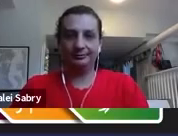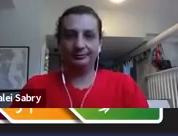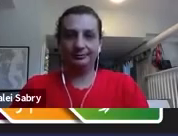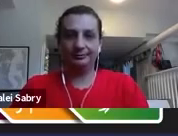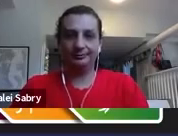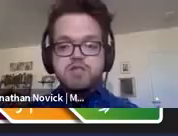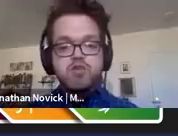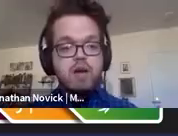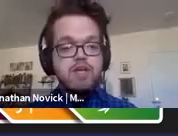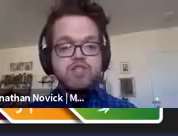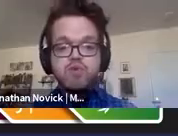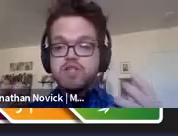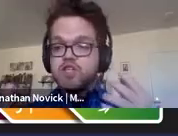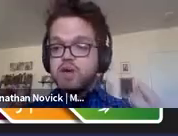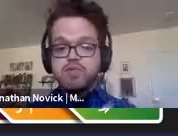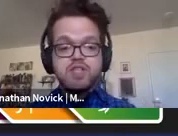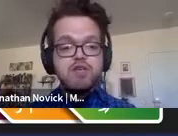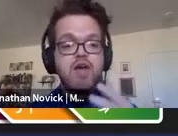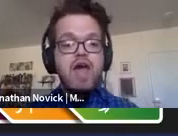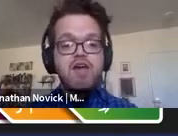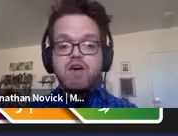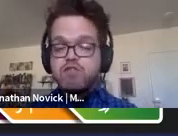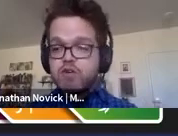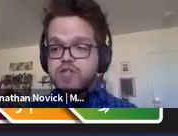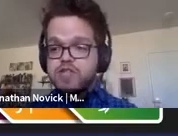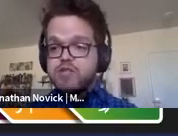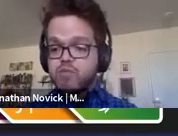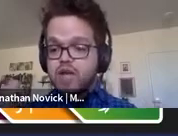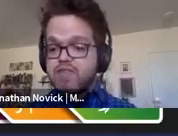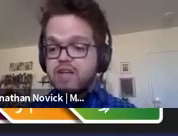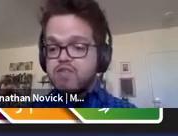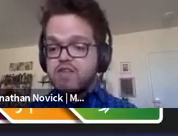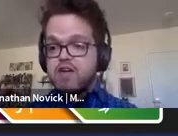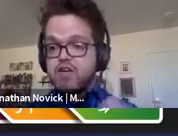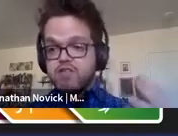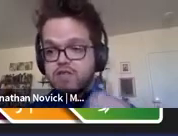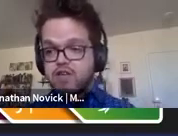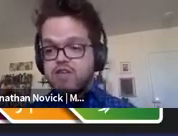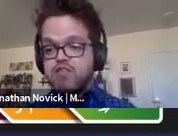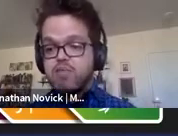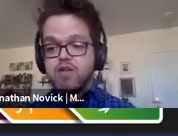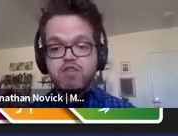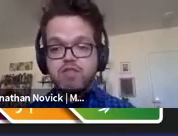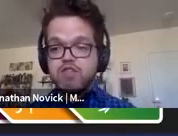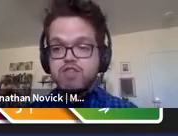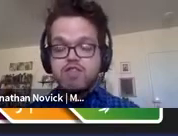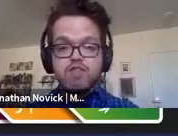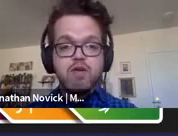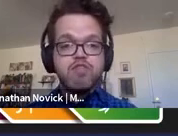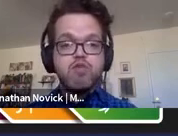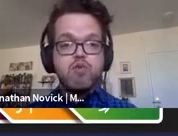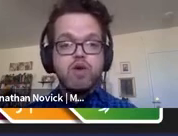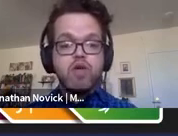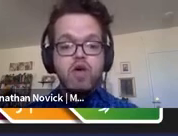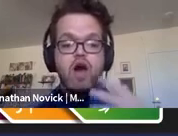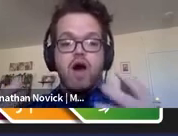That's right. So possible accommodation requests that you might receive. ASL interpretation. We have that here today, courtesy of LC Interpreting Services. This is